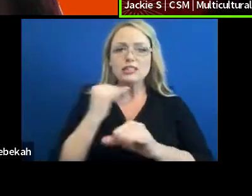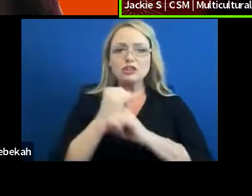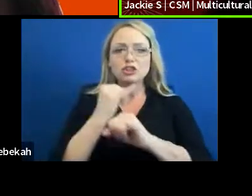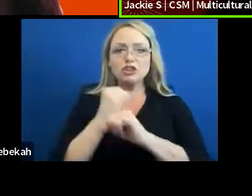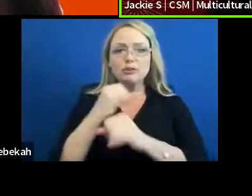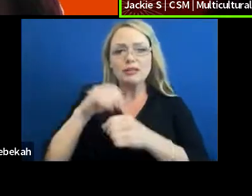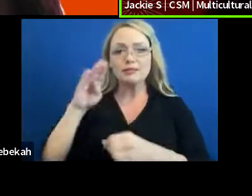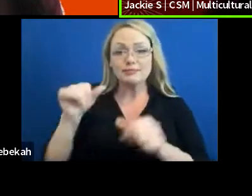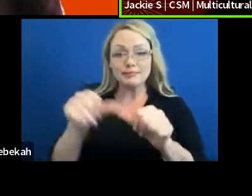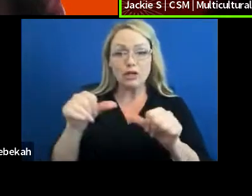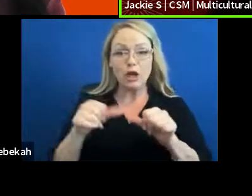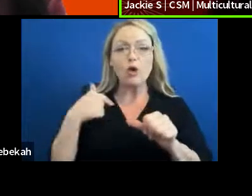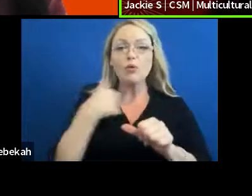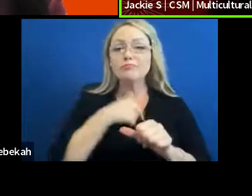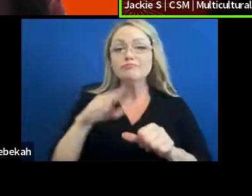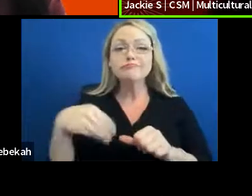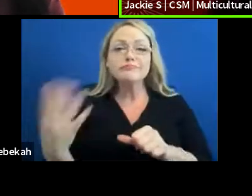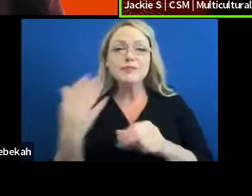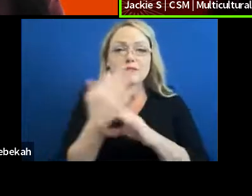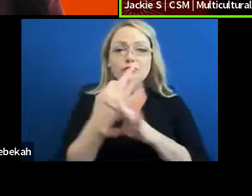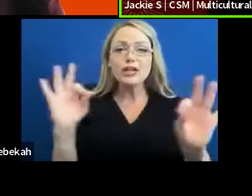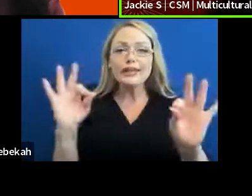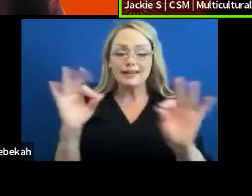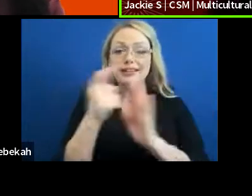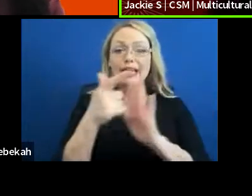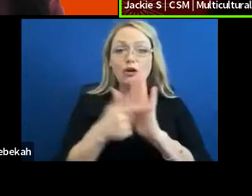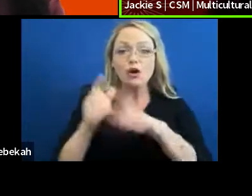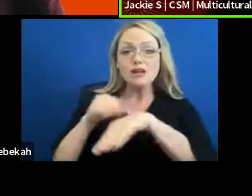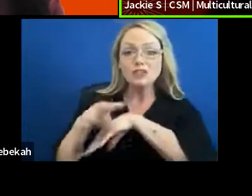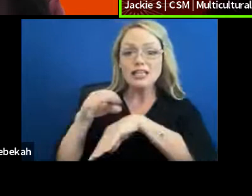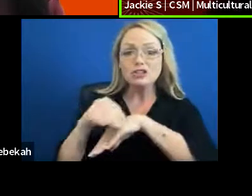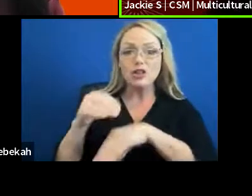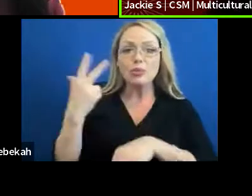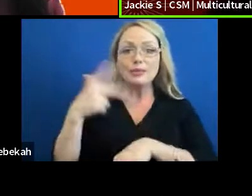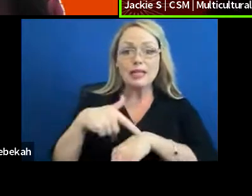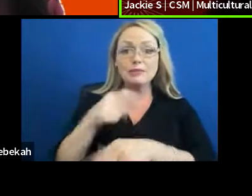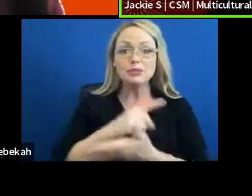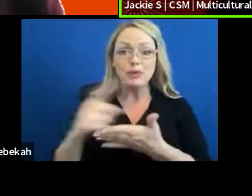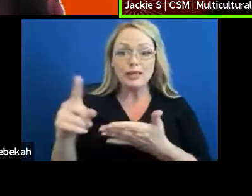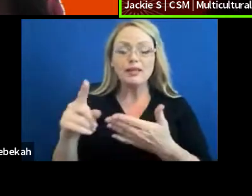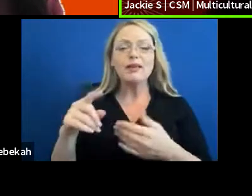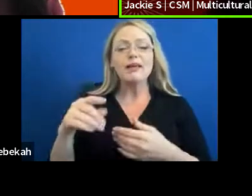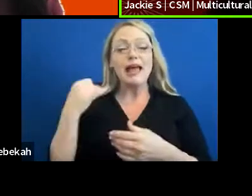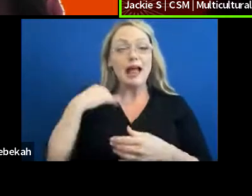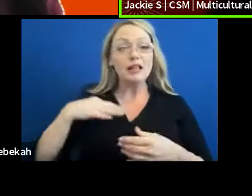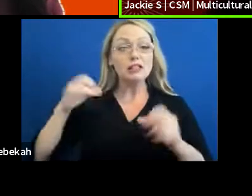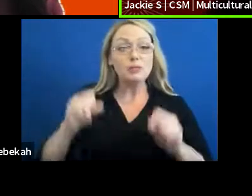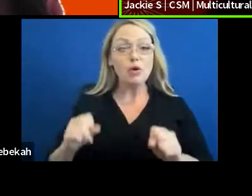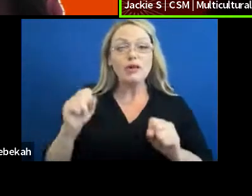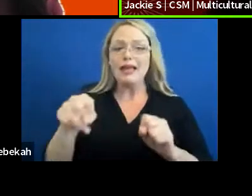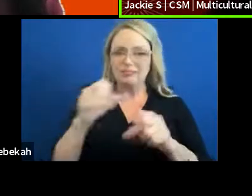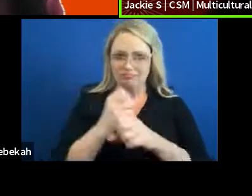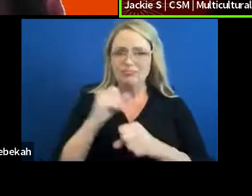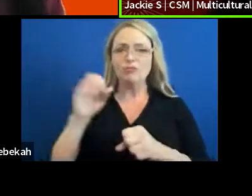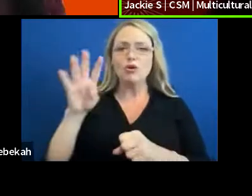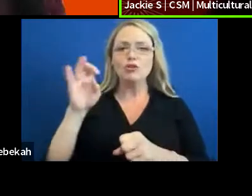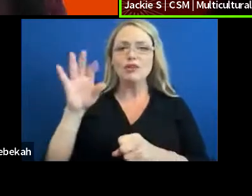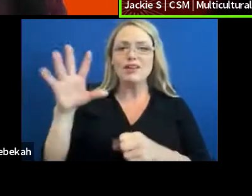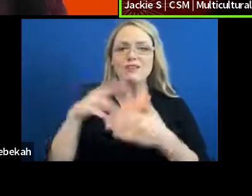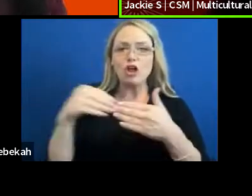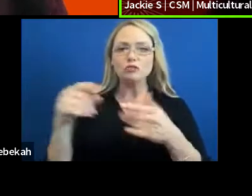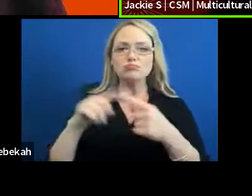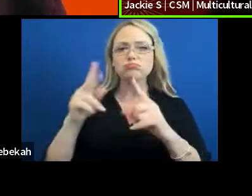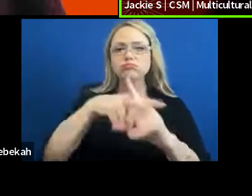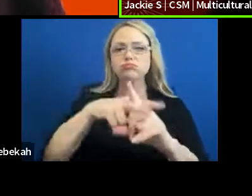free legal consultations 3 times a week. Eligible clients can receive up to $495 to go towards any